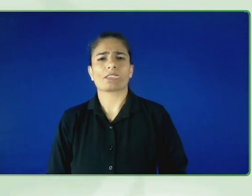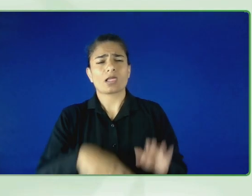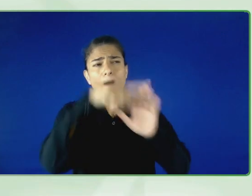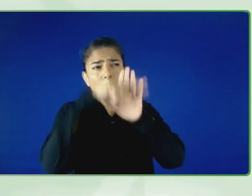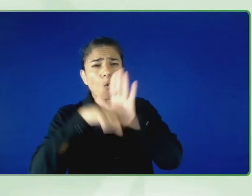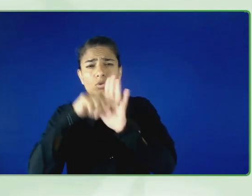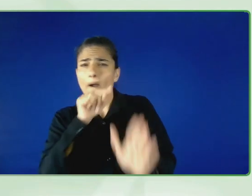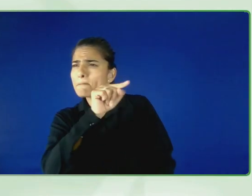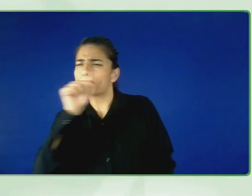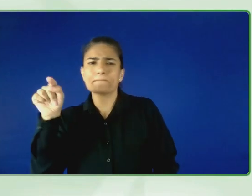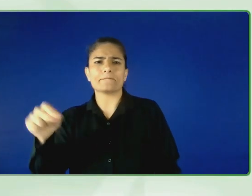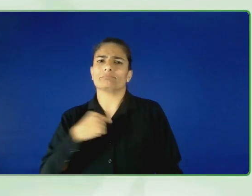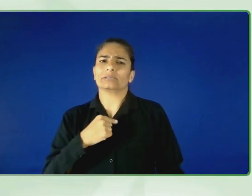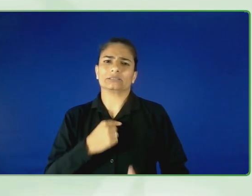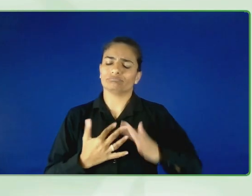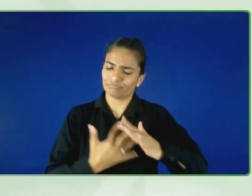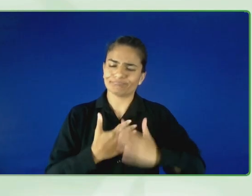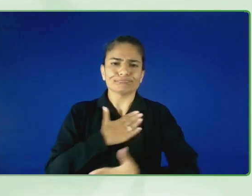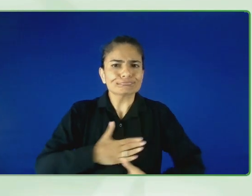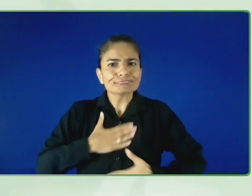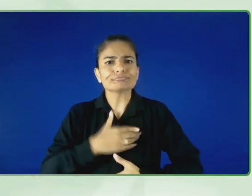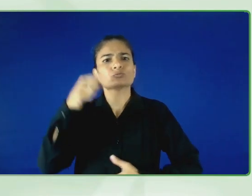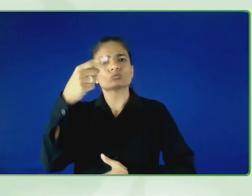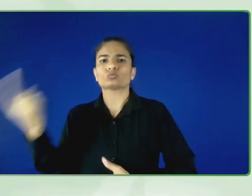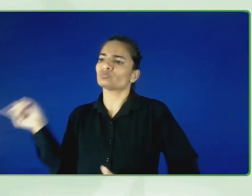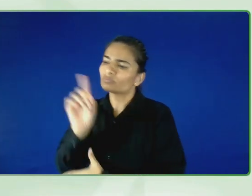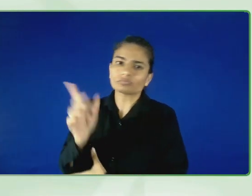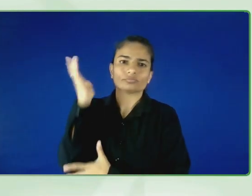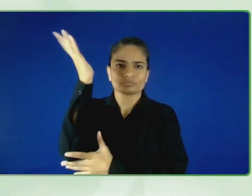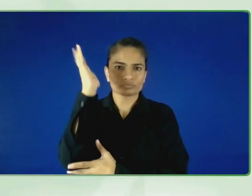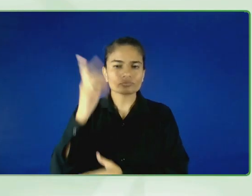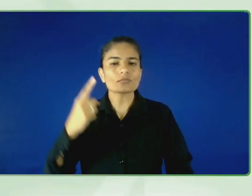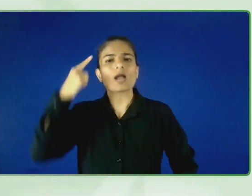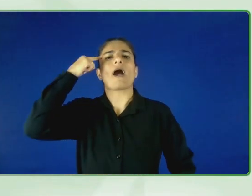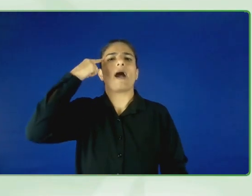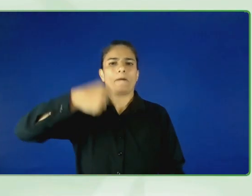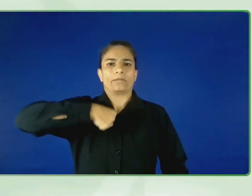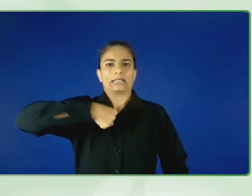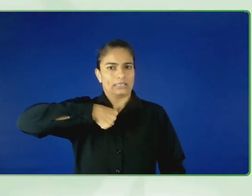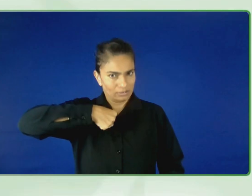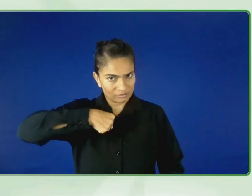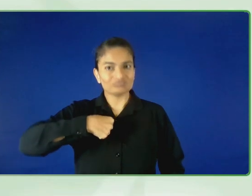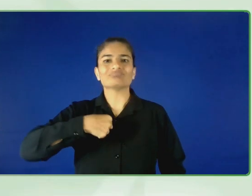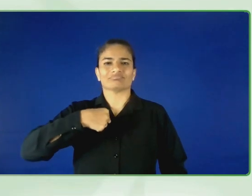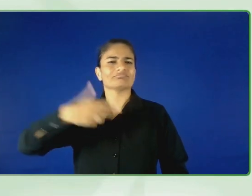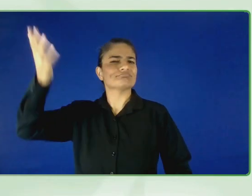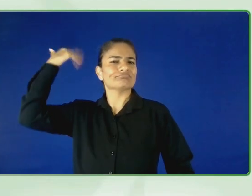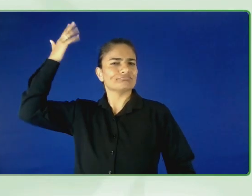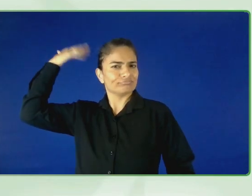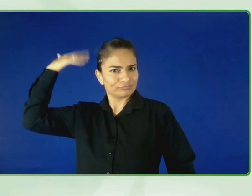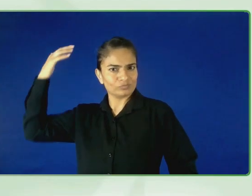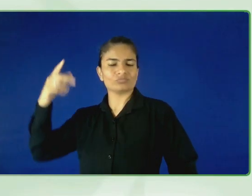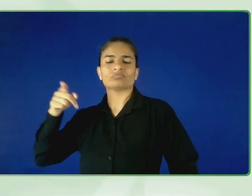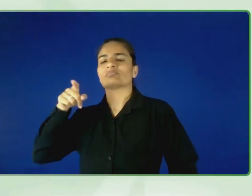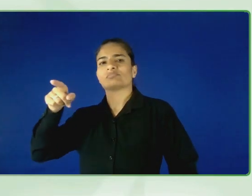Your story reminds me of a story from one of the other Scaling Solutions fellows. So believe it or not, this